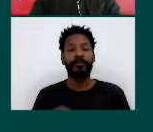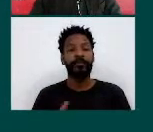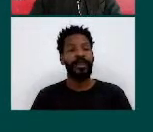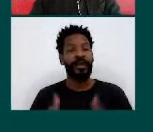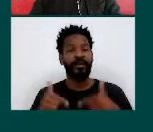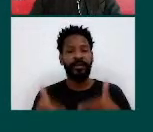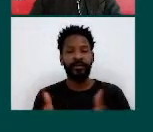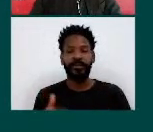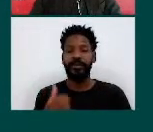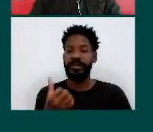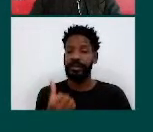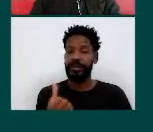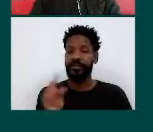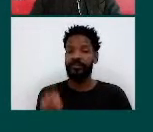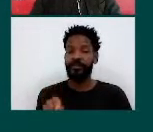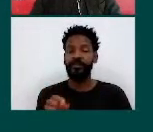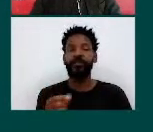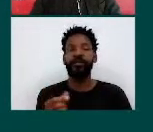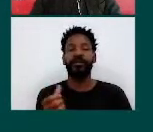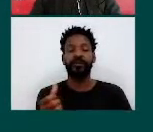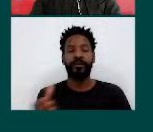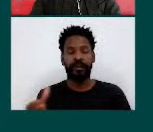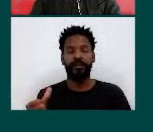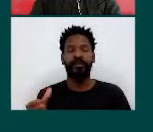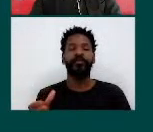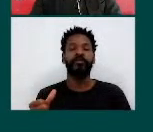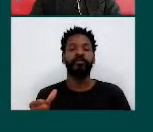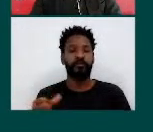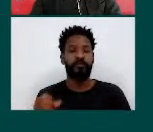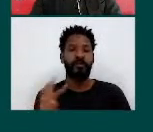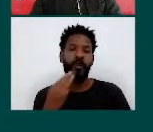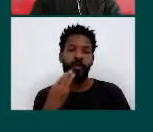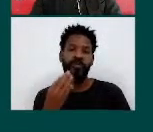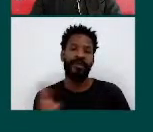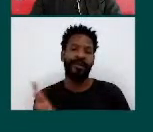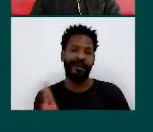for the population and the state, and we always